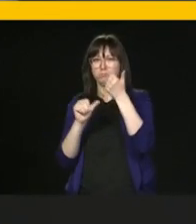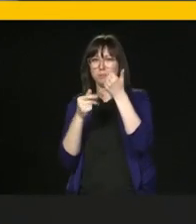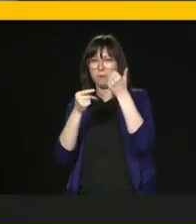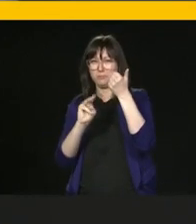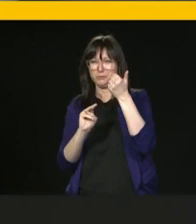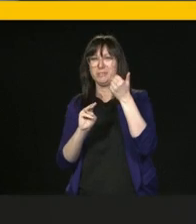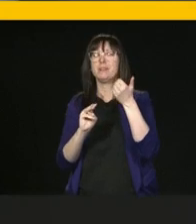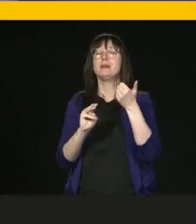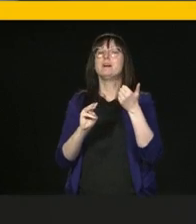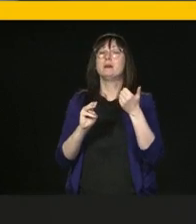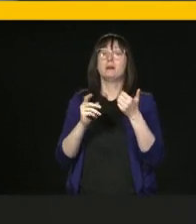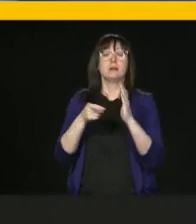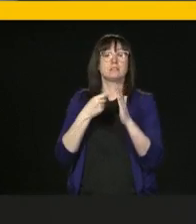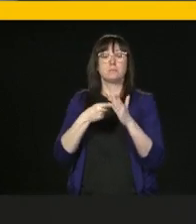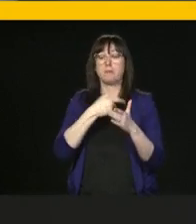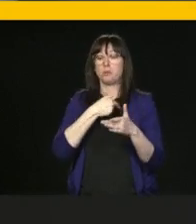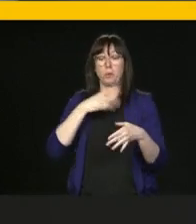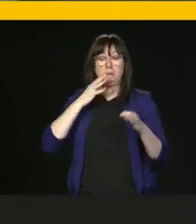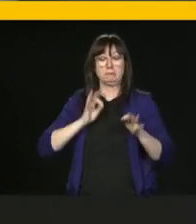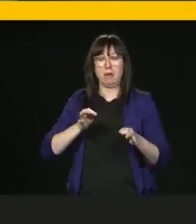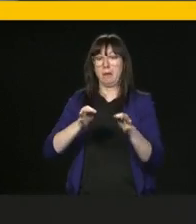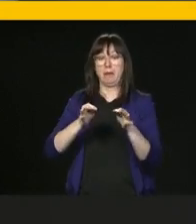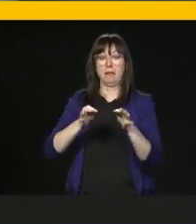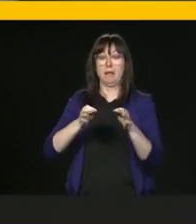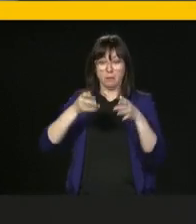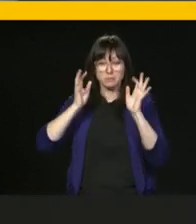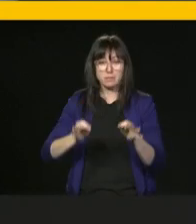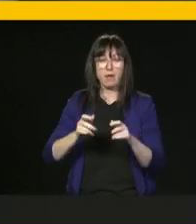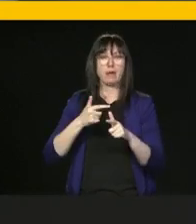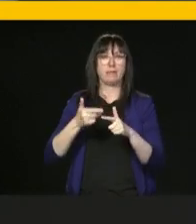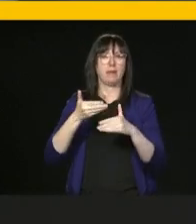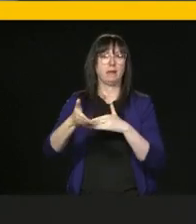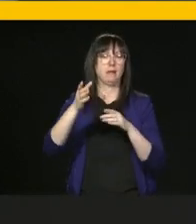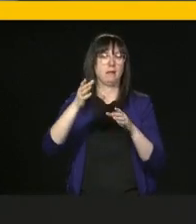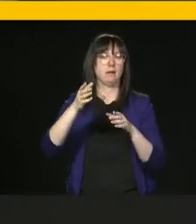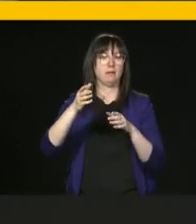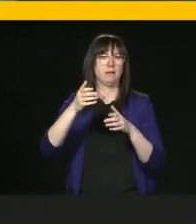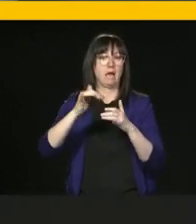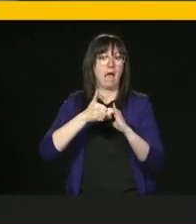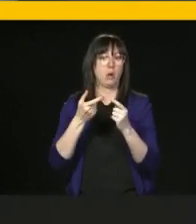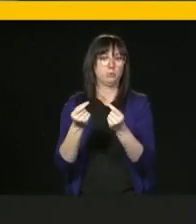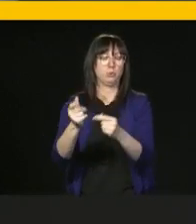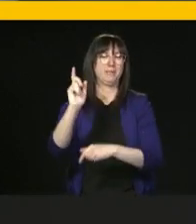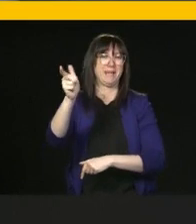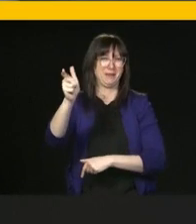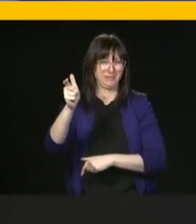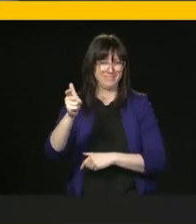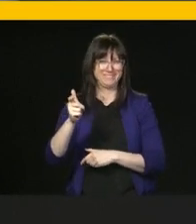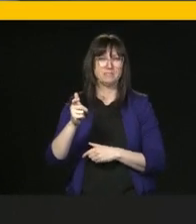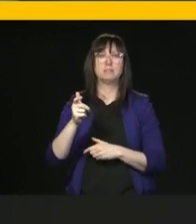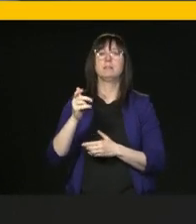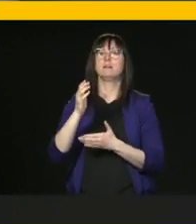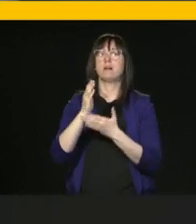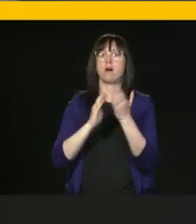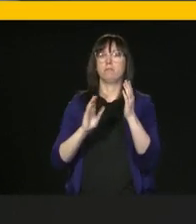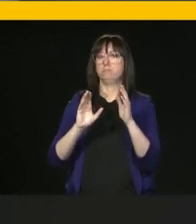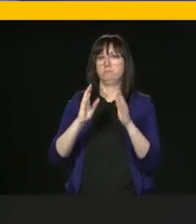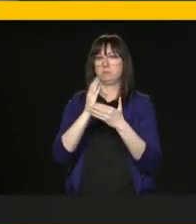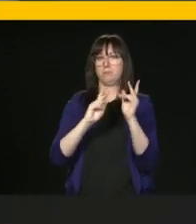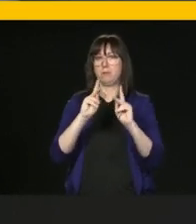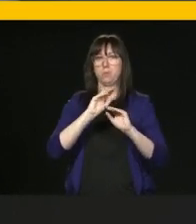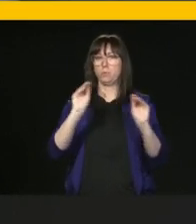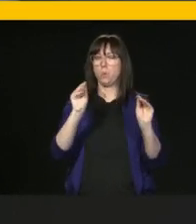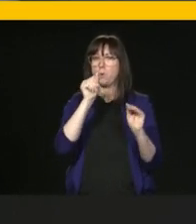the details afterwards. What we're finding is that some people are obviously don't have private transportation from the airport when they're